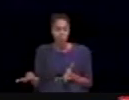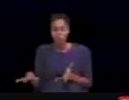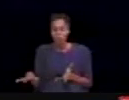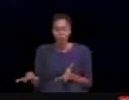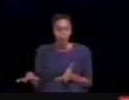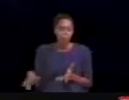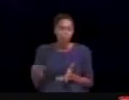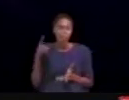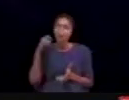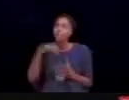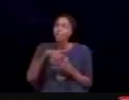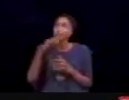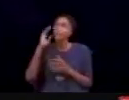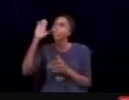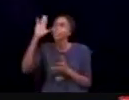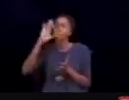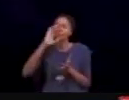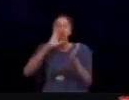undone, your